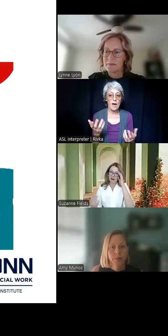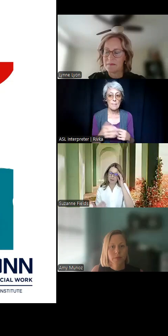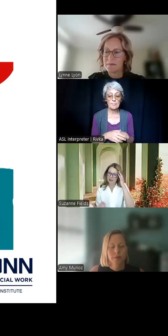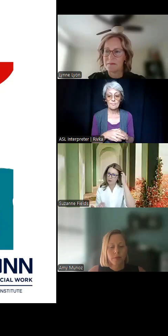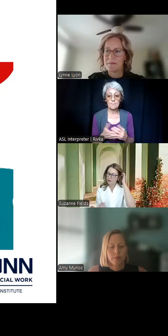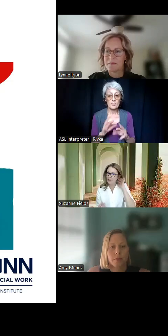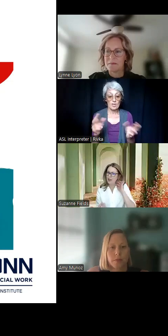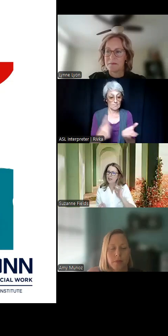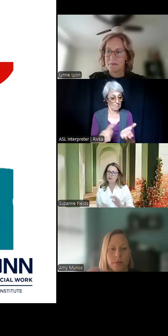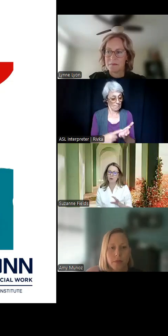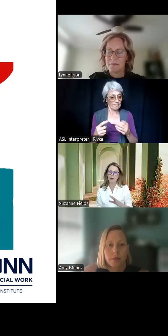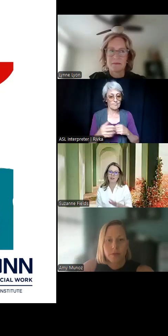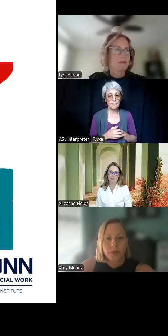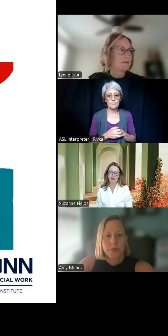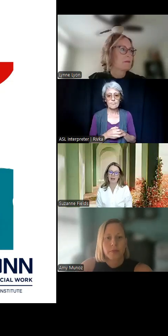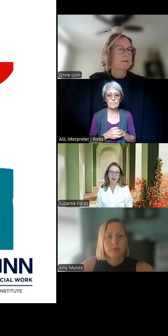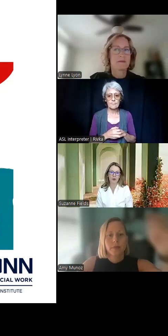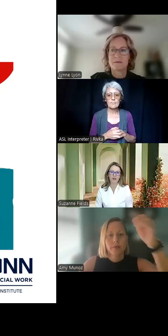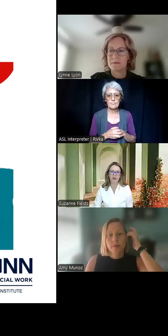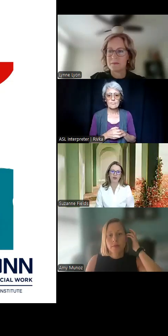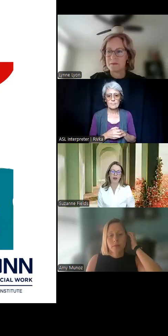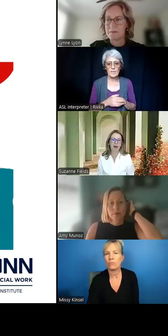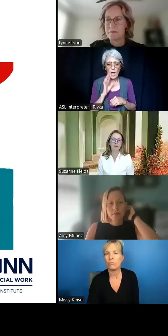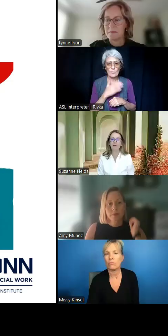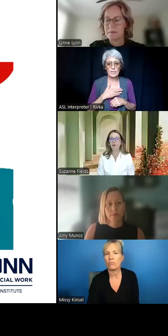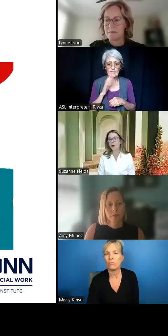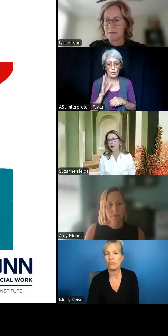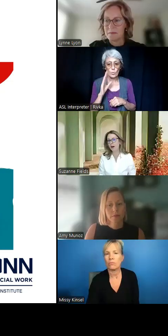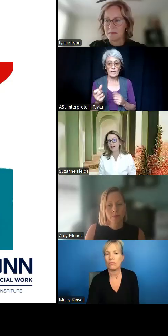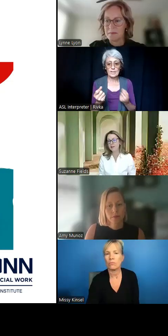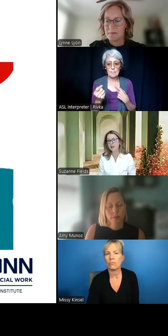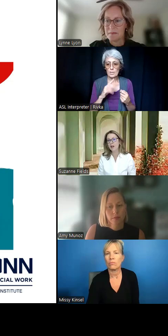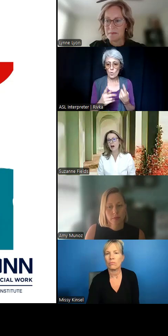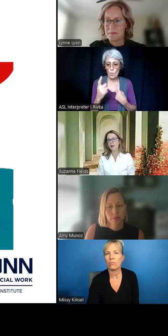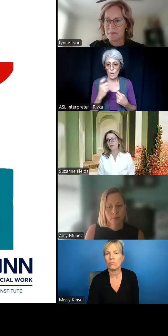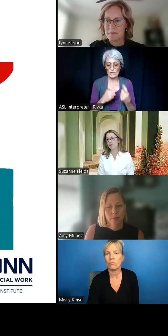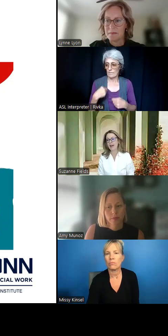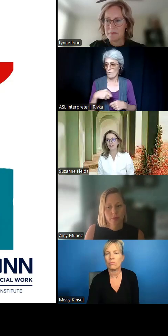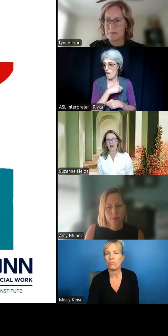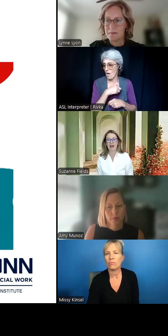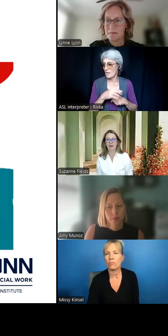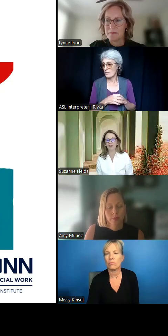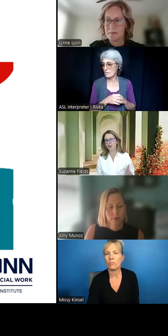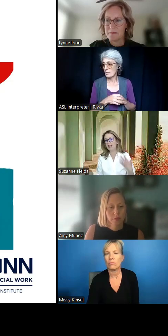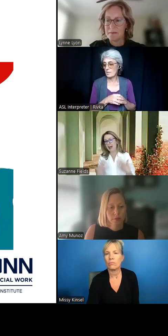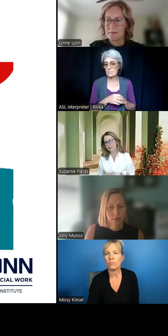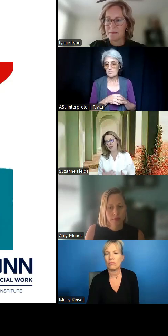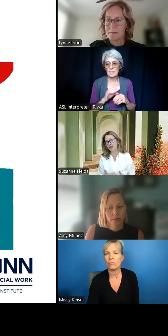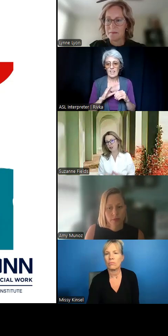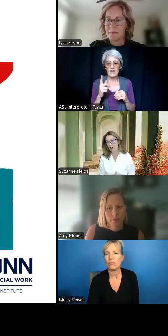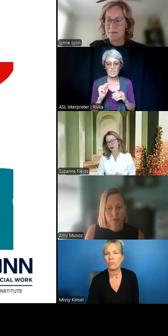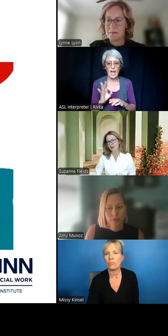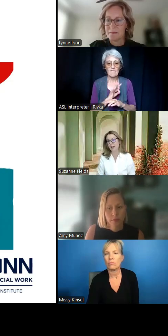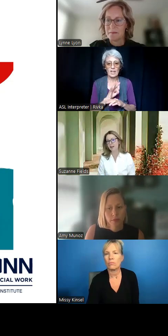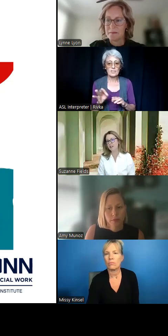I very much appreciate if you will submit any questions you have for us through that chat function. Happy